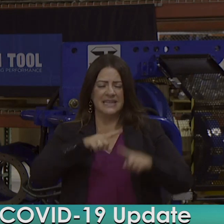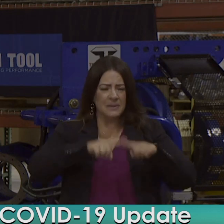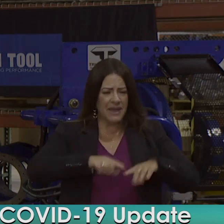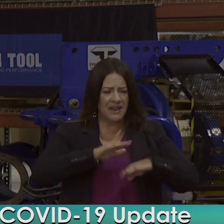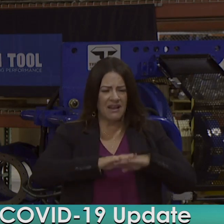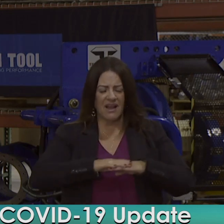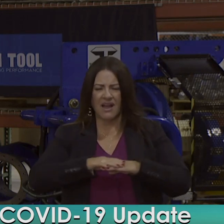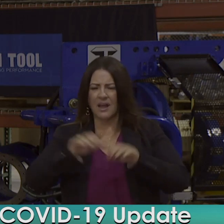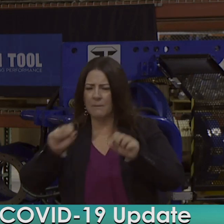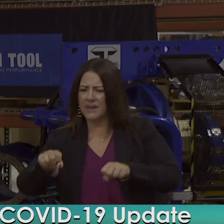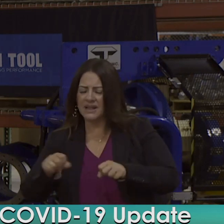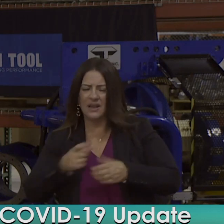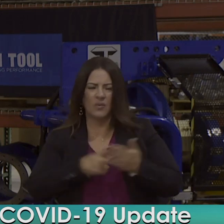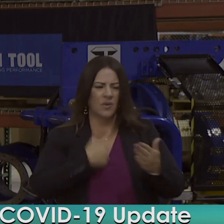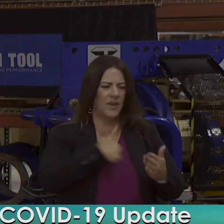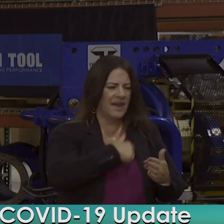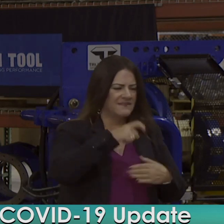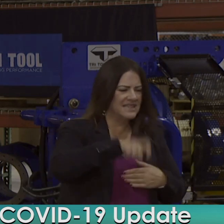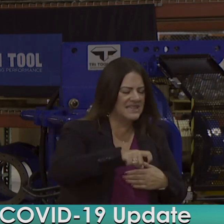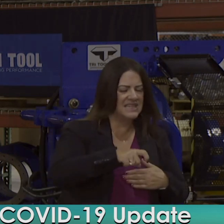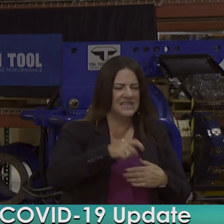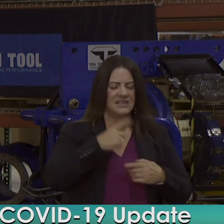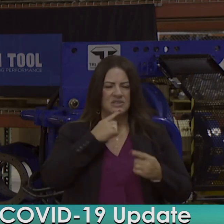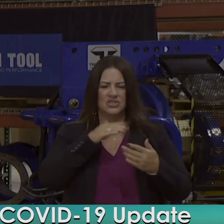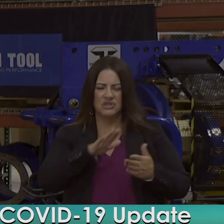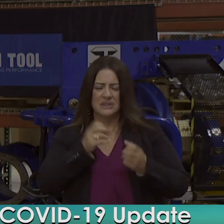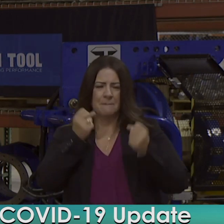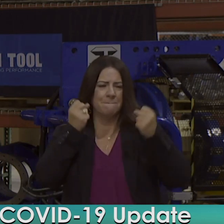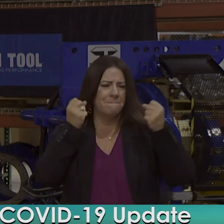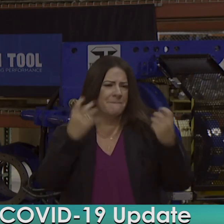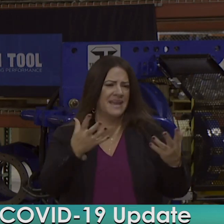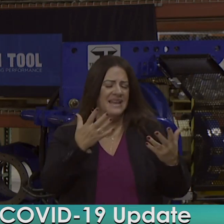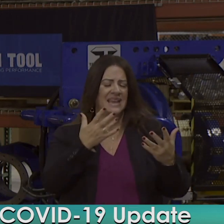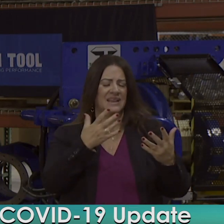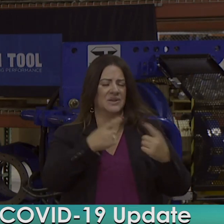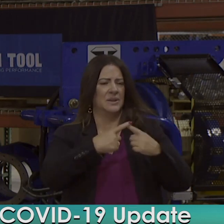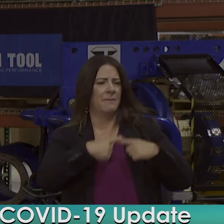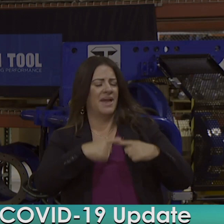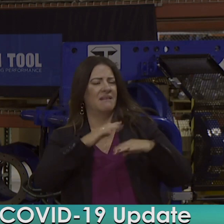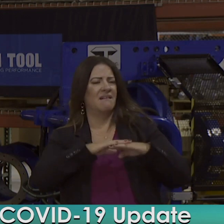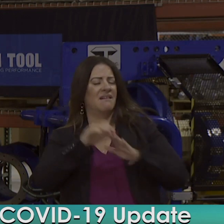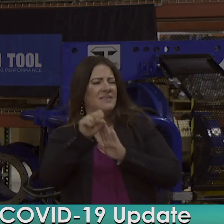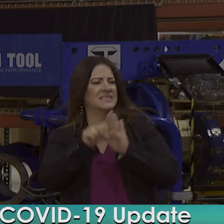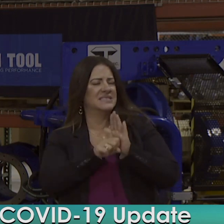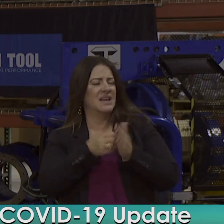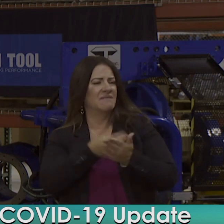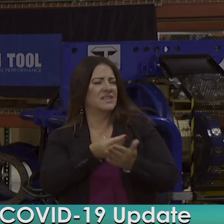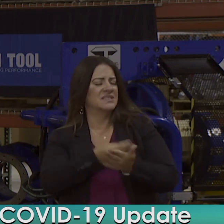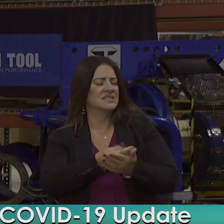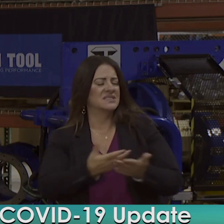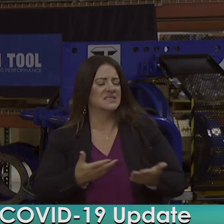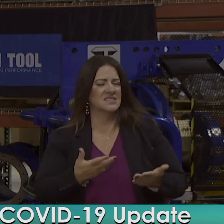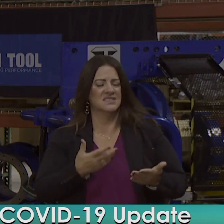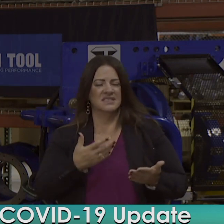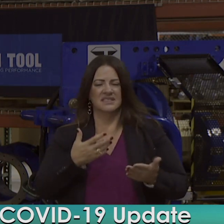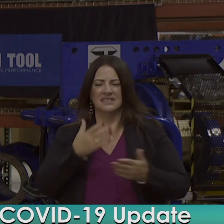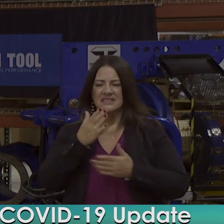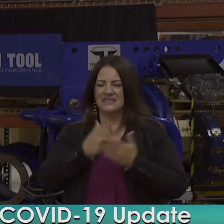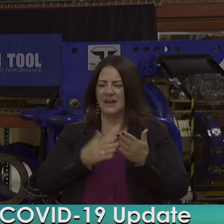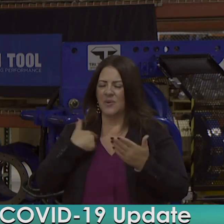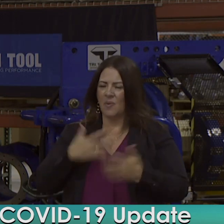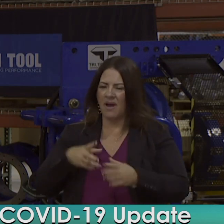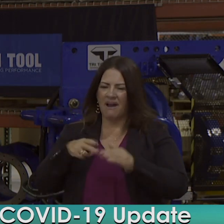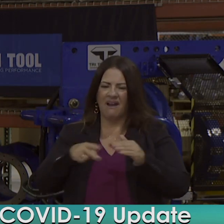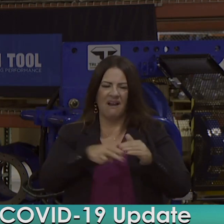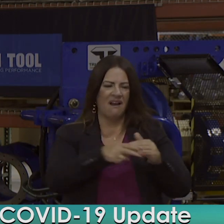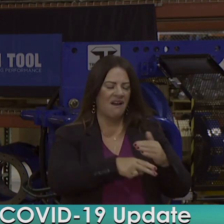to address the needs of so many in this state and desires for people not to see cuts but actually see